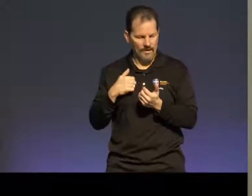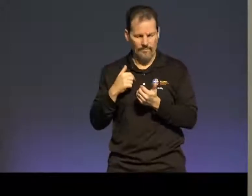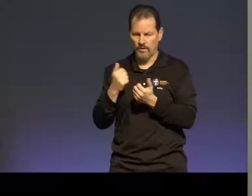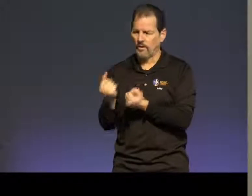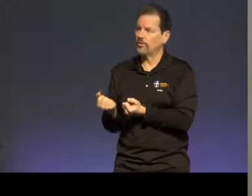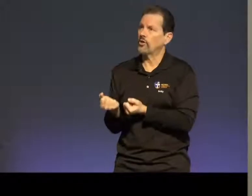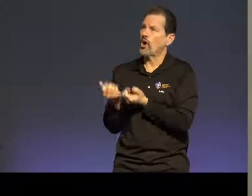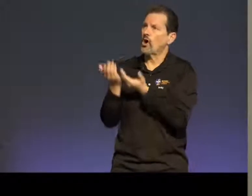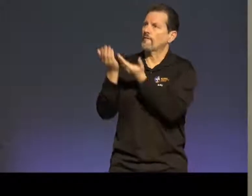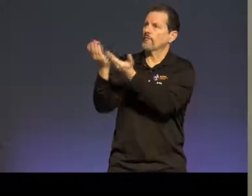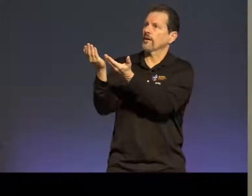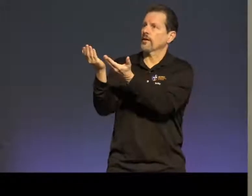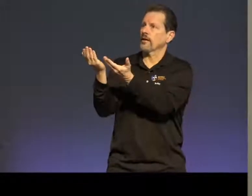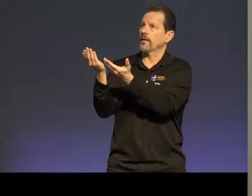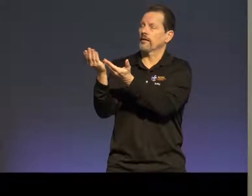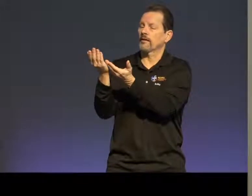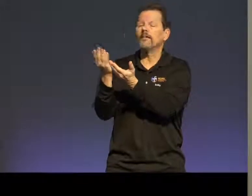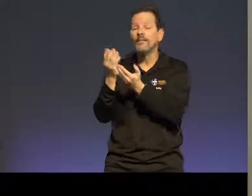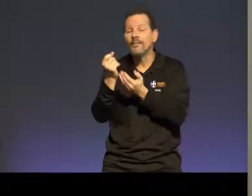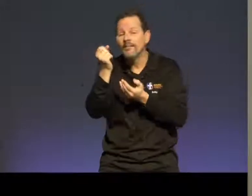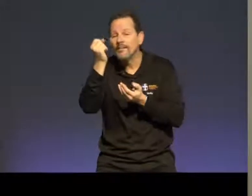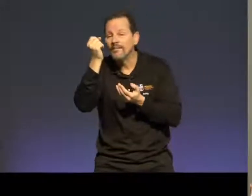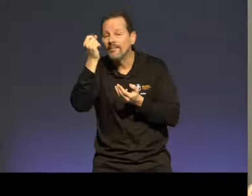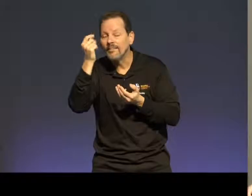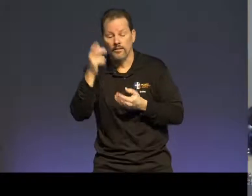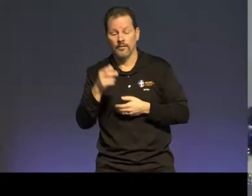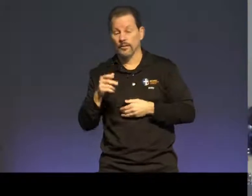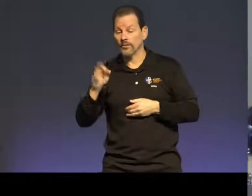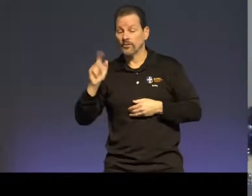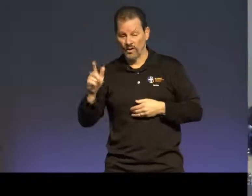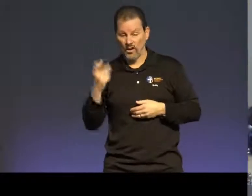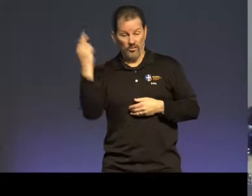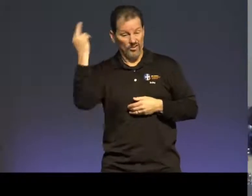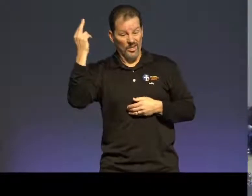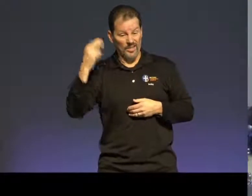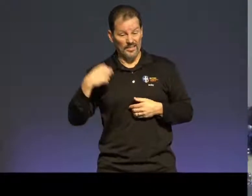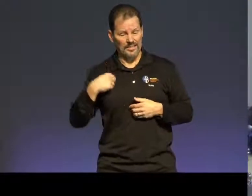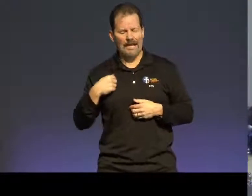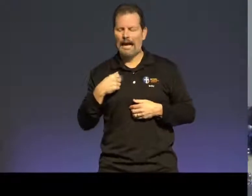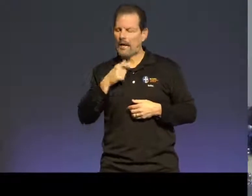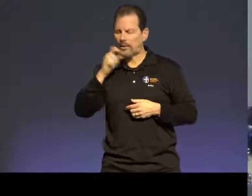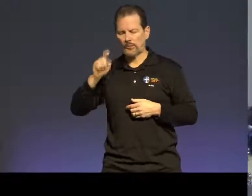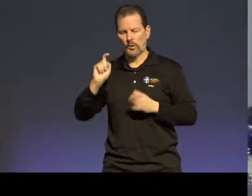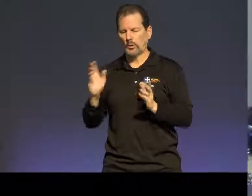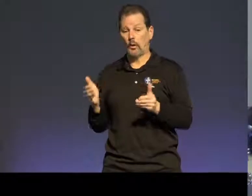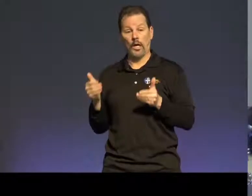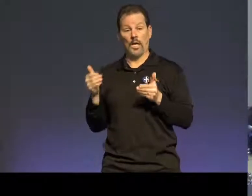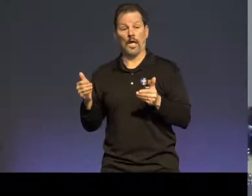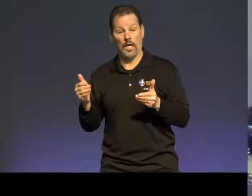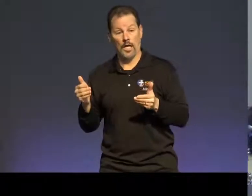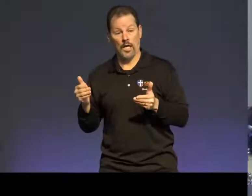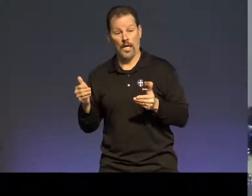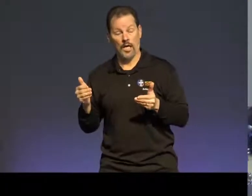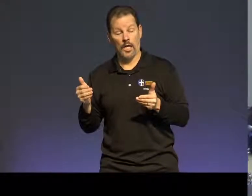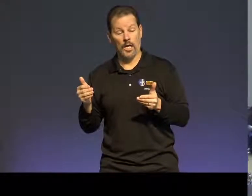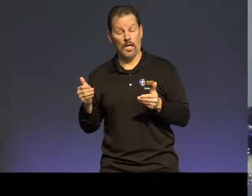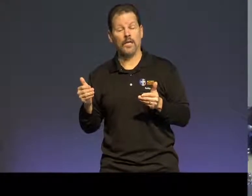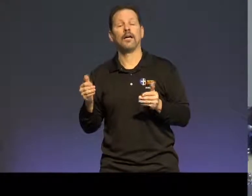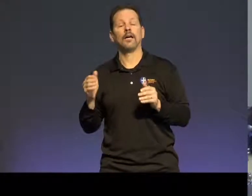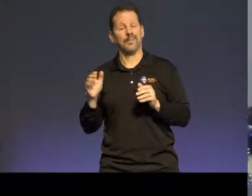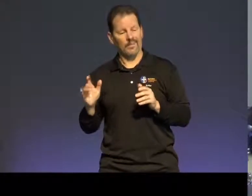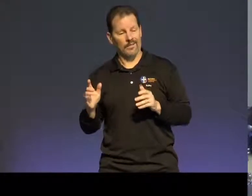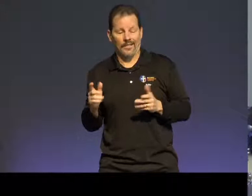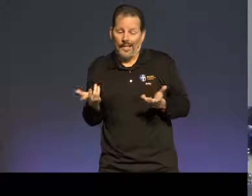Catch what he just said. I knew I wasn't supposed to do what came next. How do I know? Because I had to force myself to do